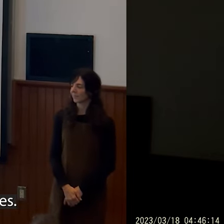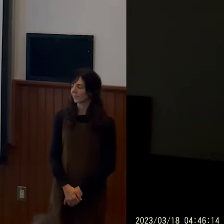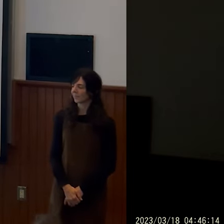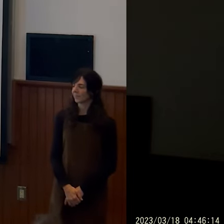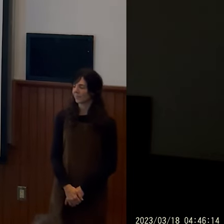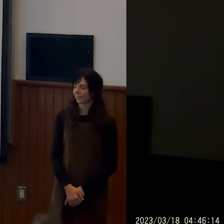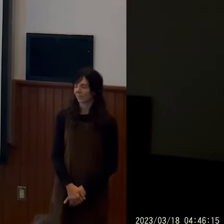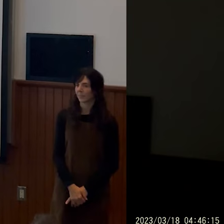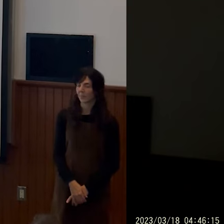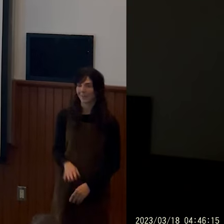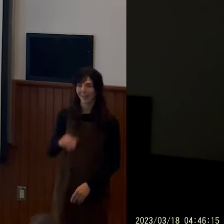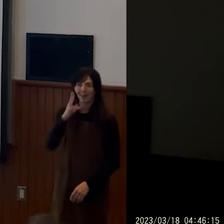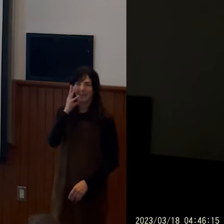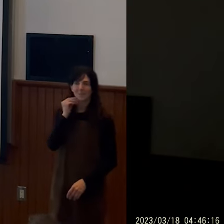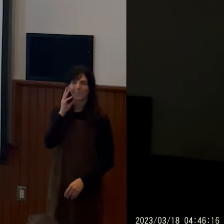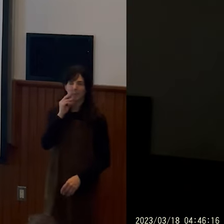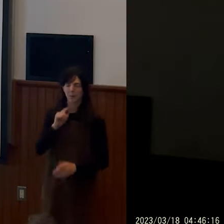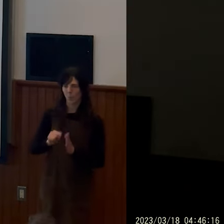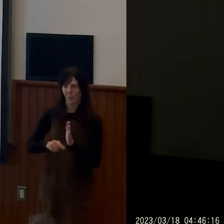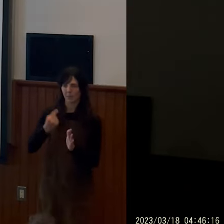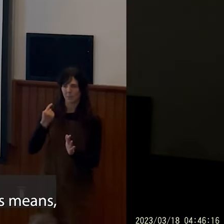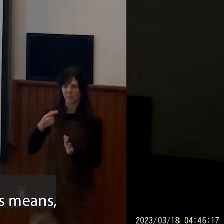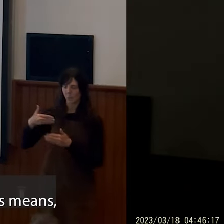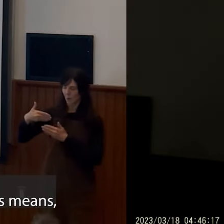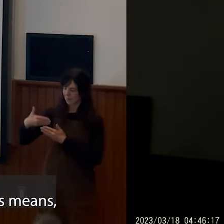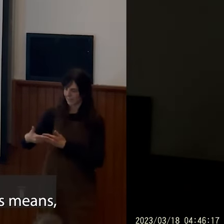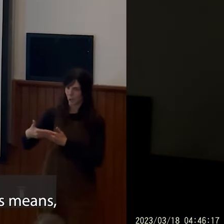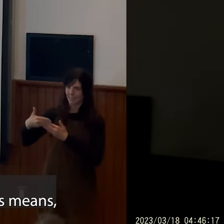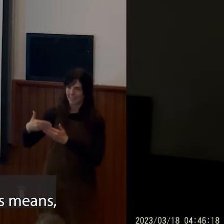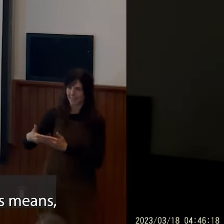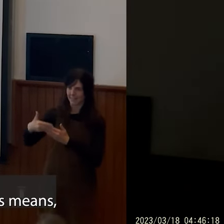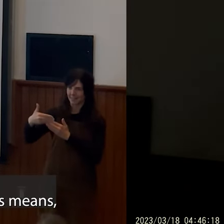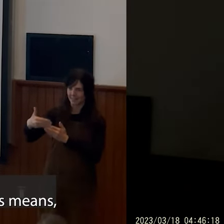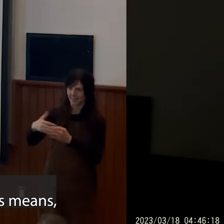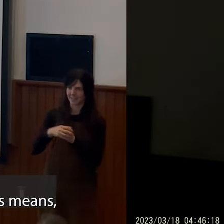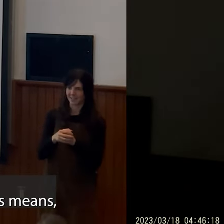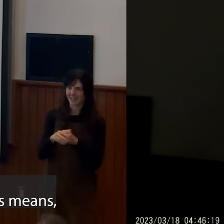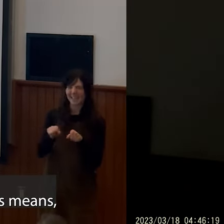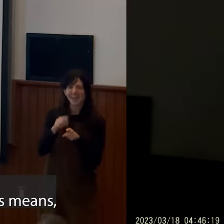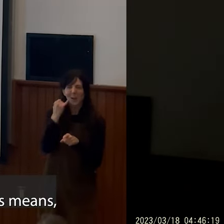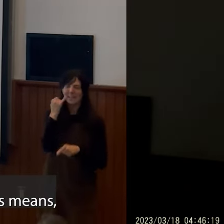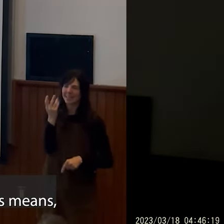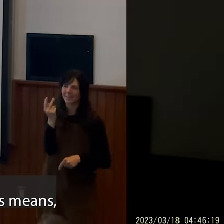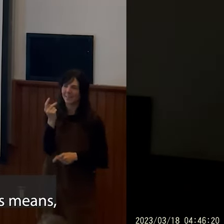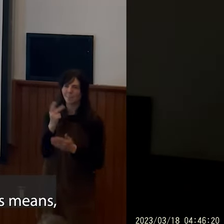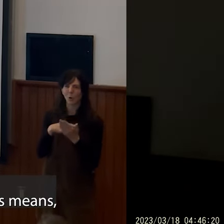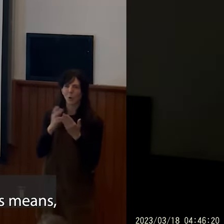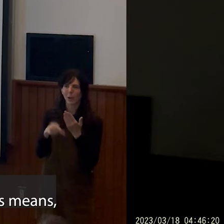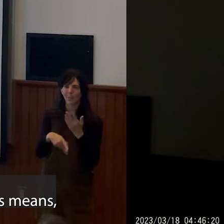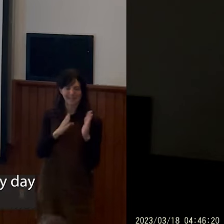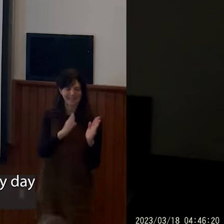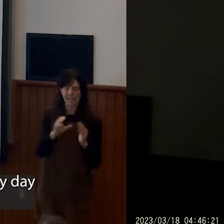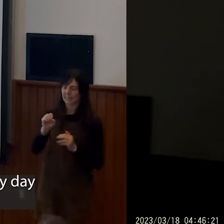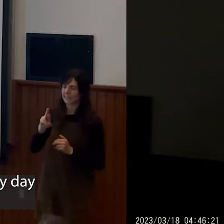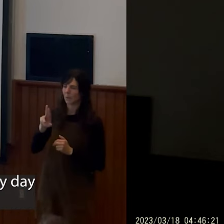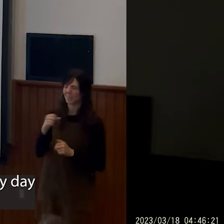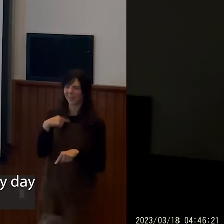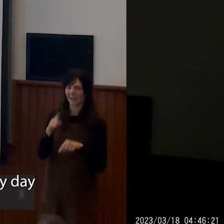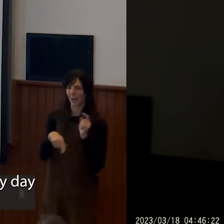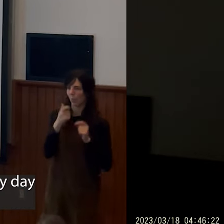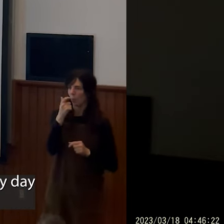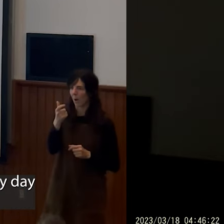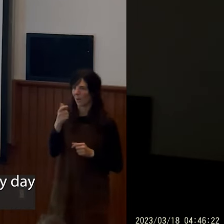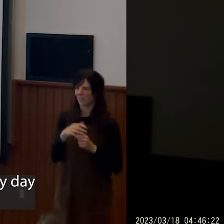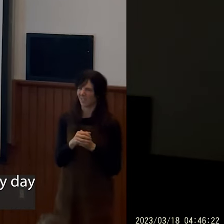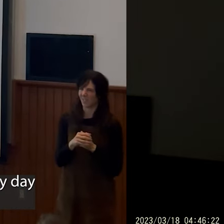a series. I actually never watched series. I can't watch series because I never understand what series mean, that you're supposed to